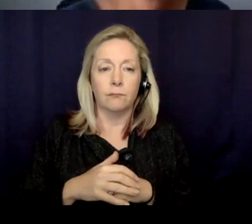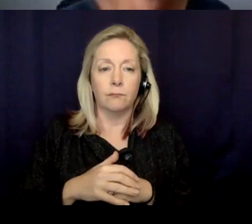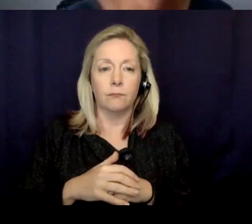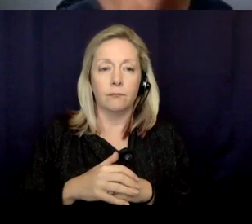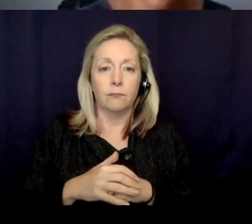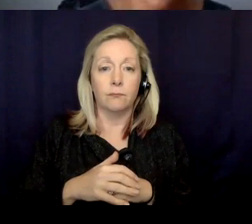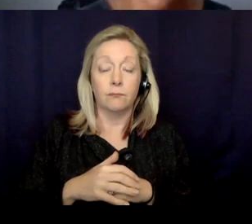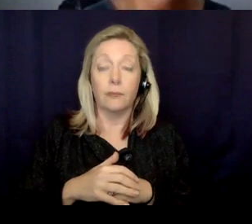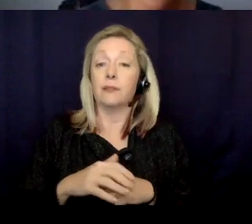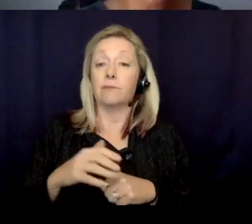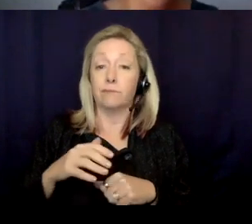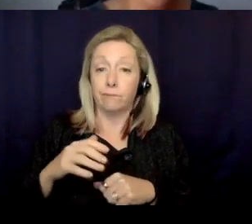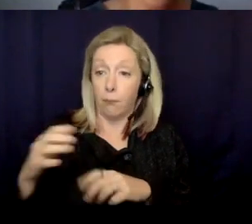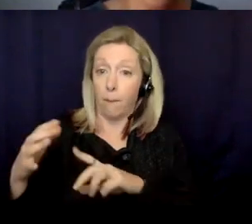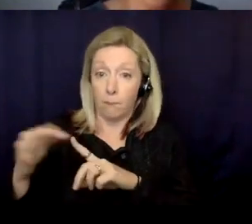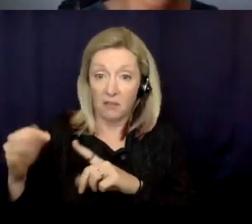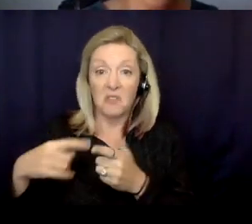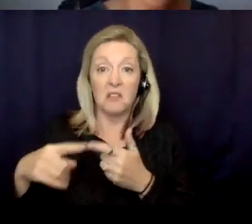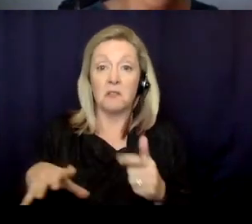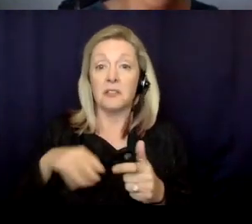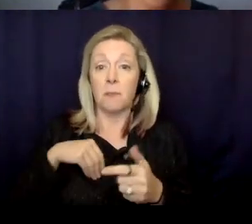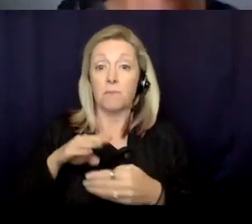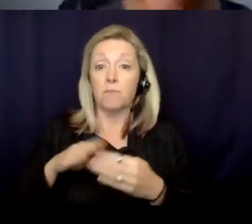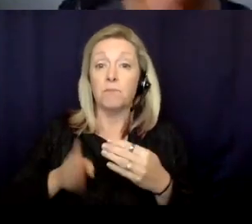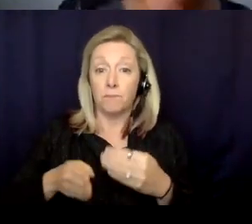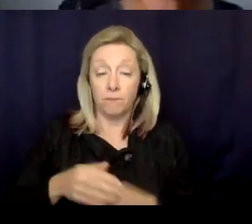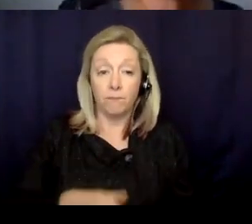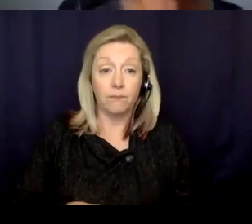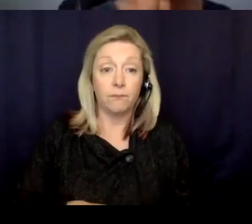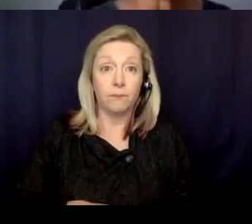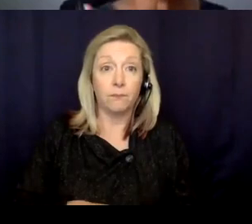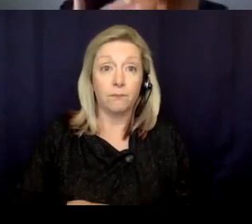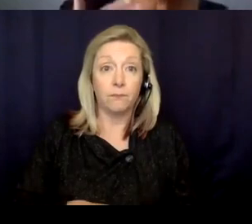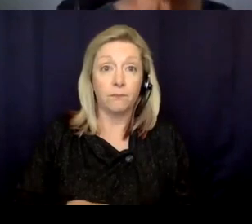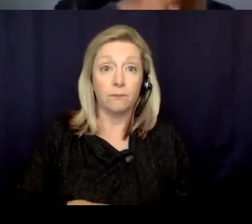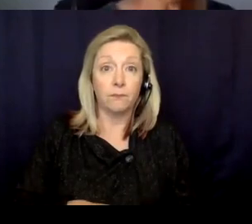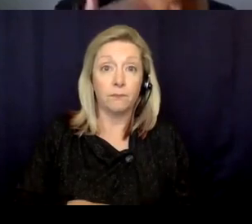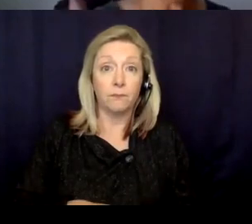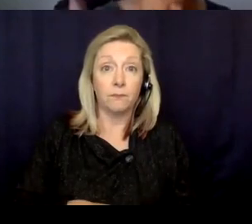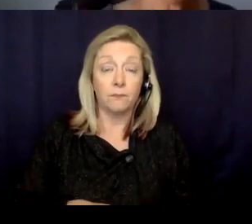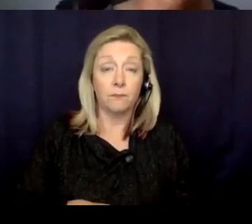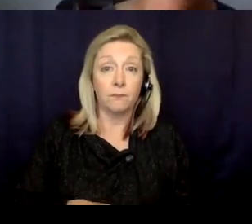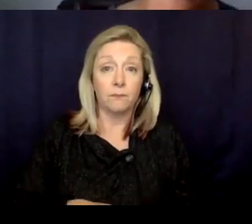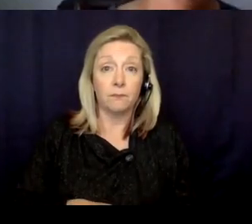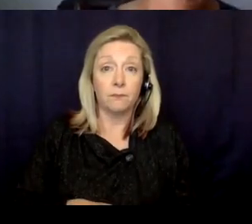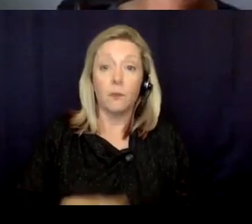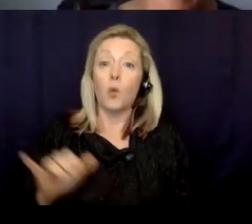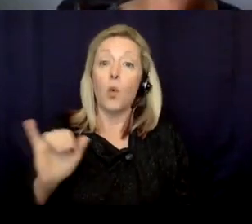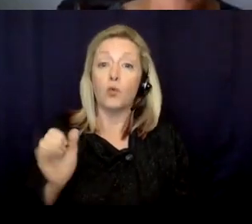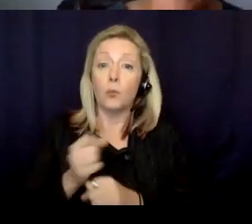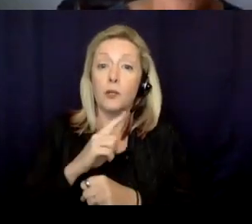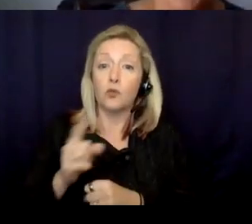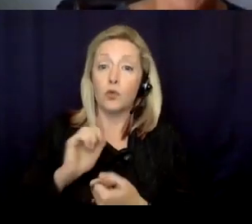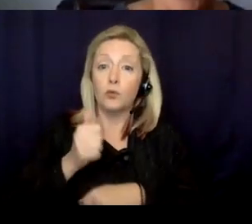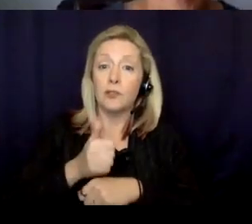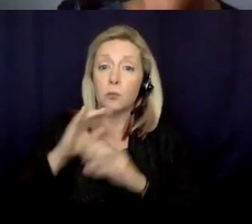your choices and learning how to make those choices. Design this instruction so that we can see progress. And what does